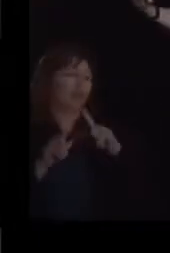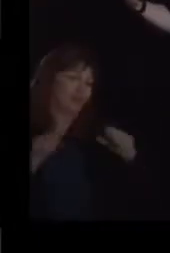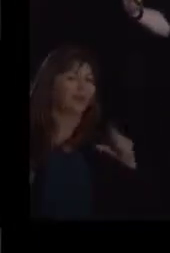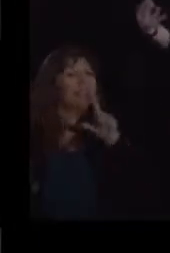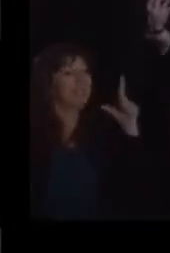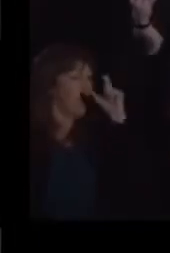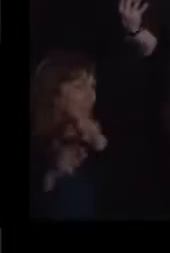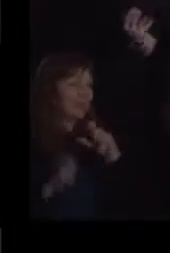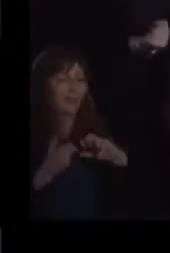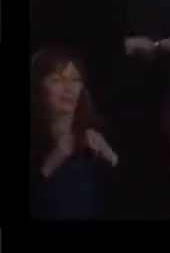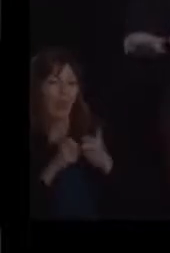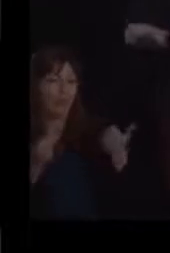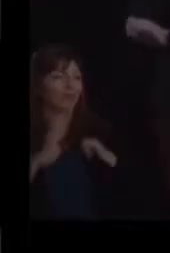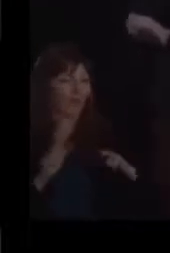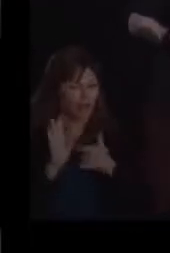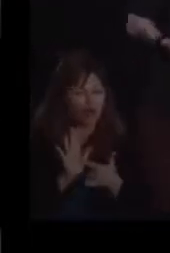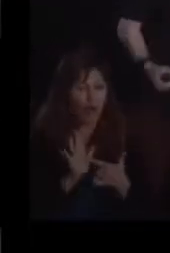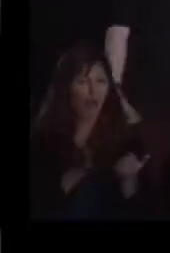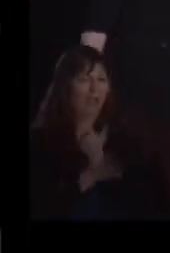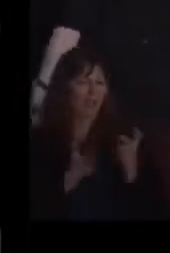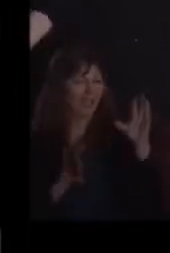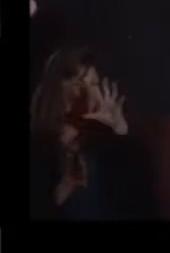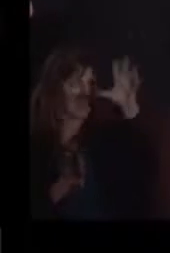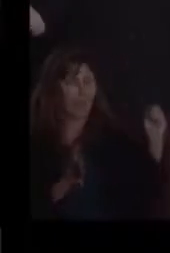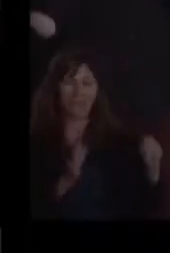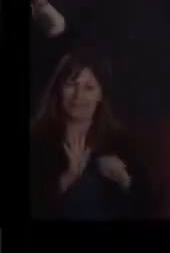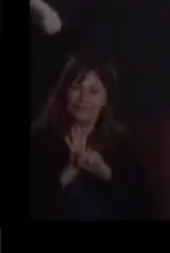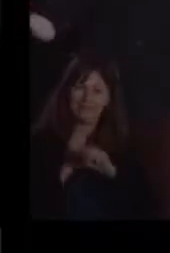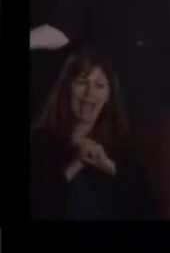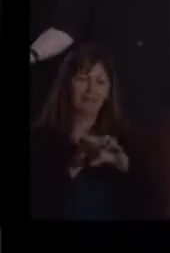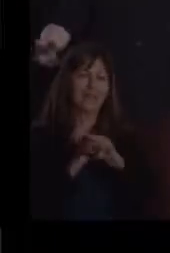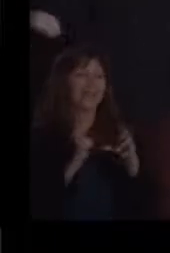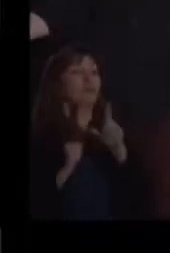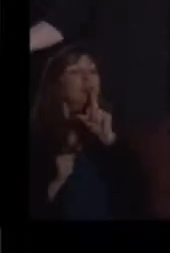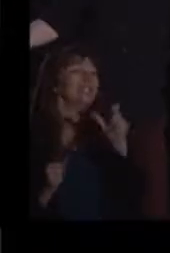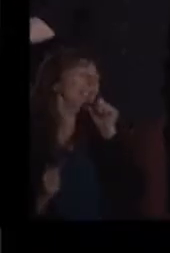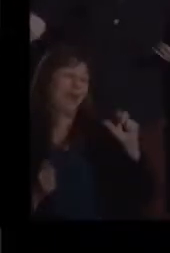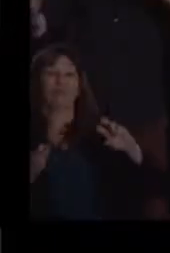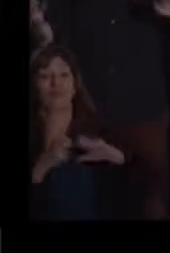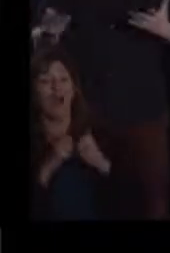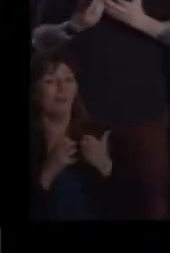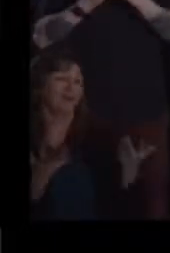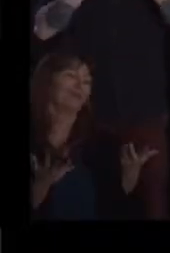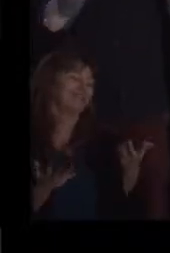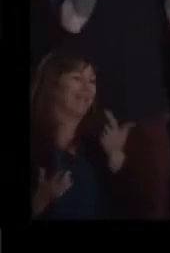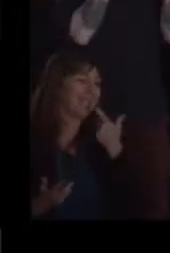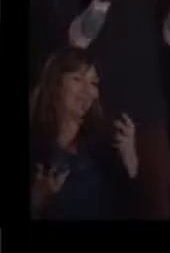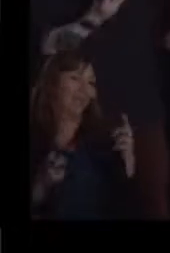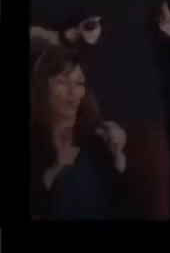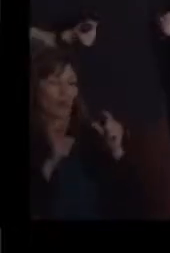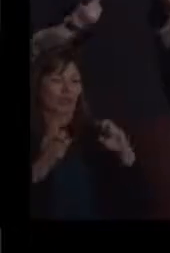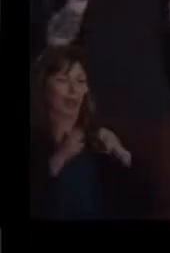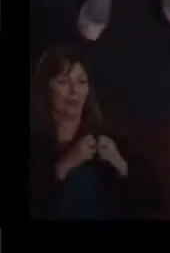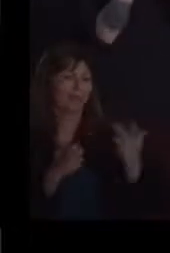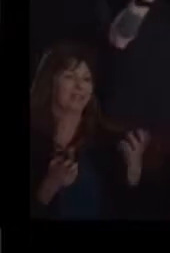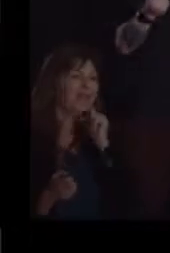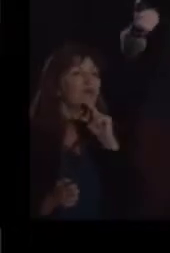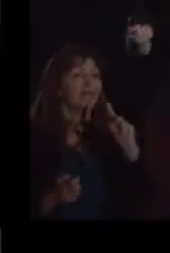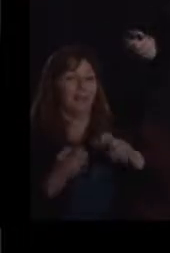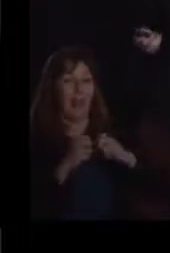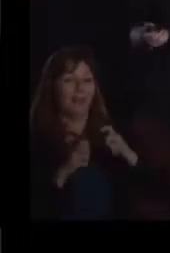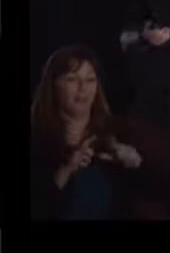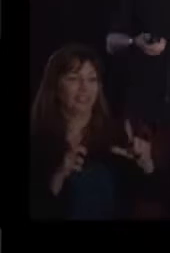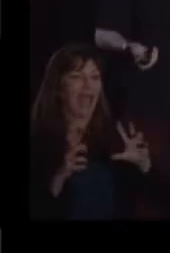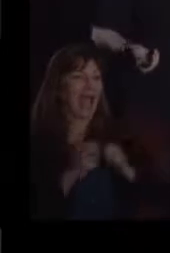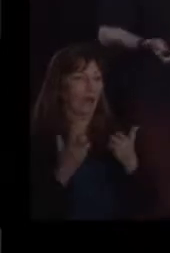quite complicated problem to sort of have and to show, and it was just, I say problem, it's not problem, that's the brief, you know, it's never a problem, it's